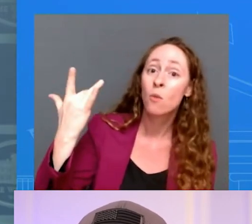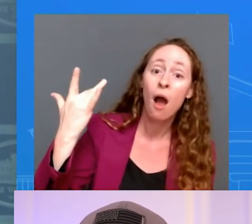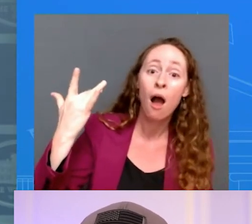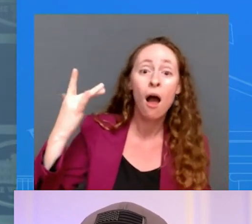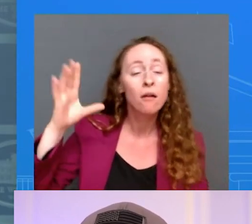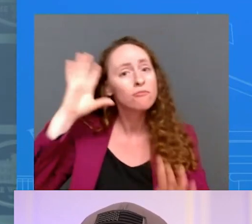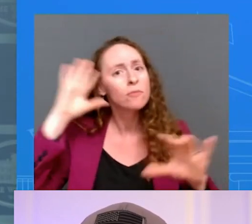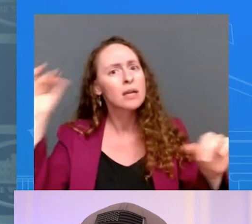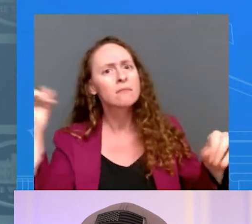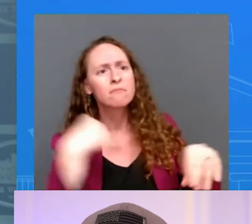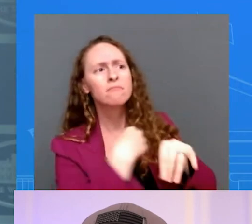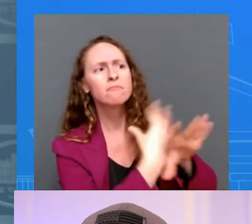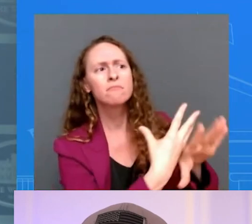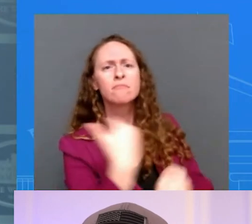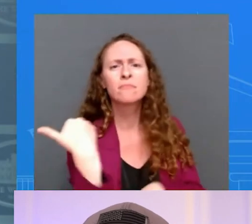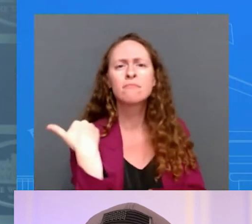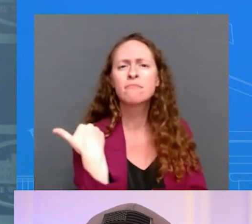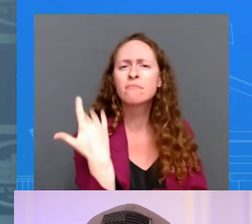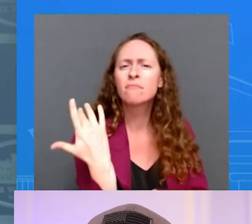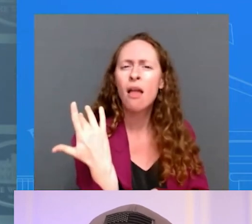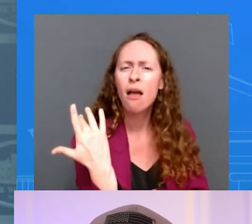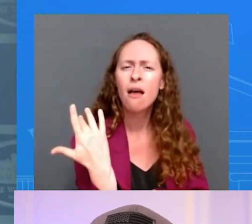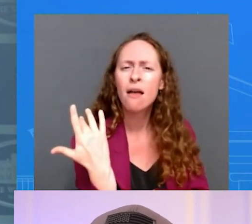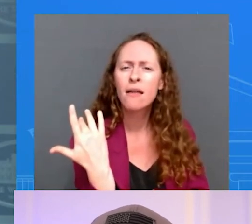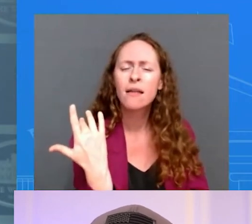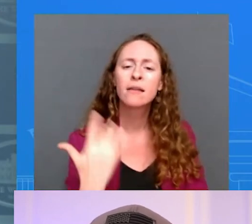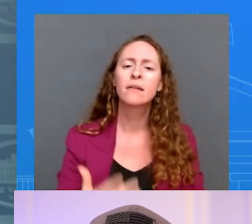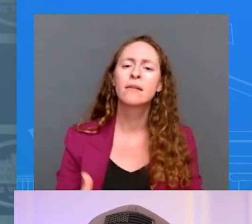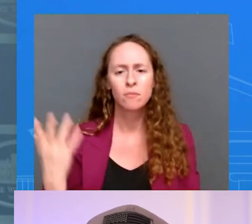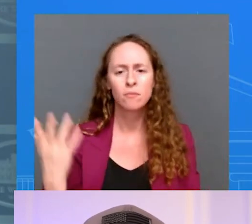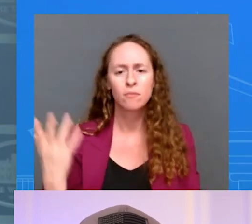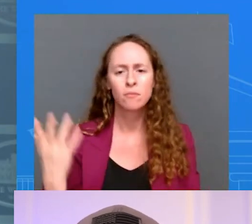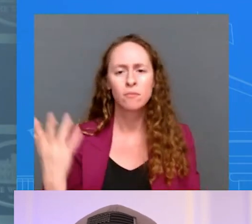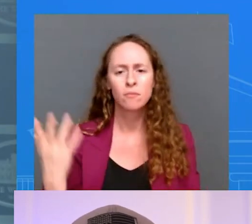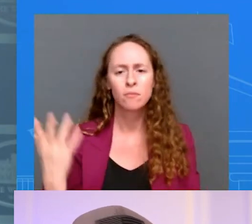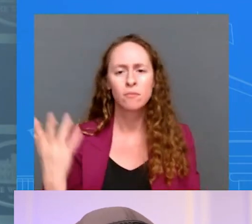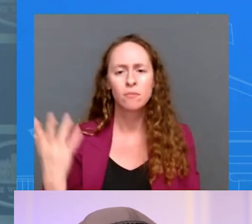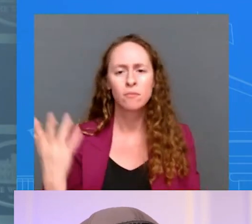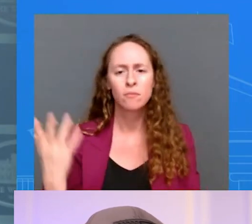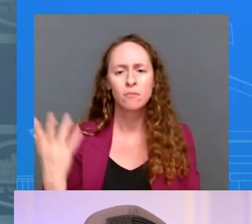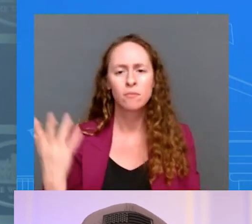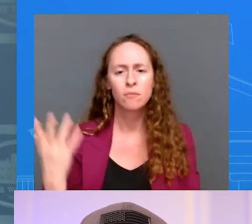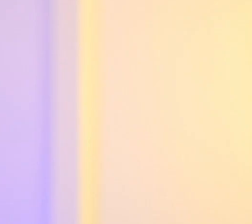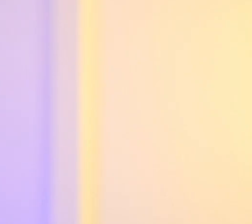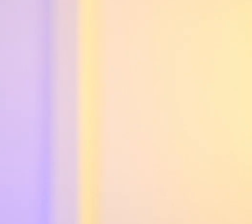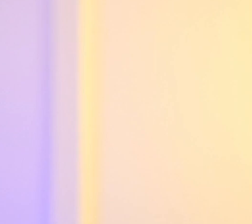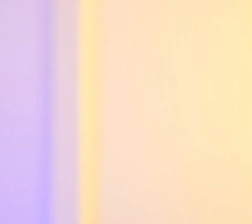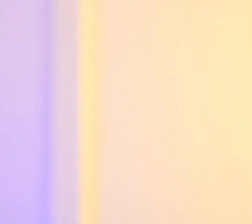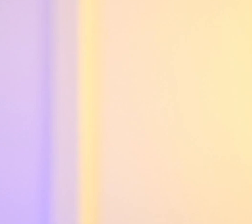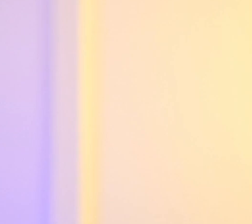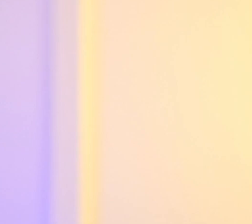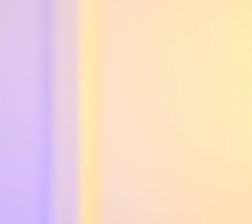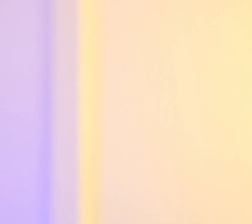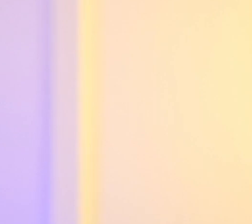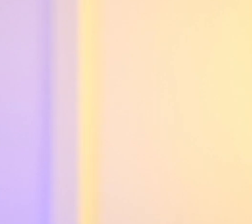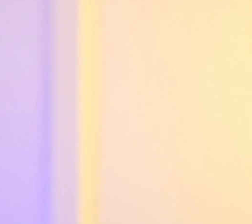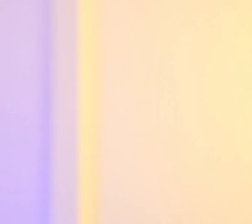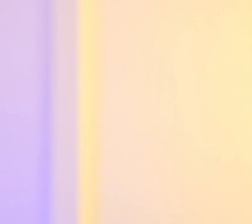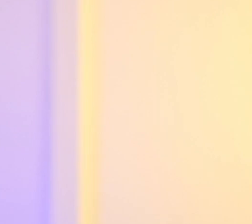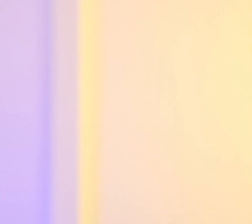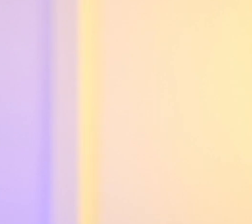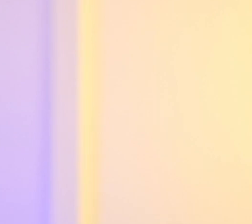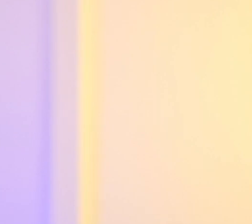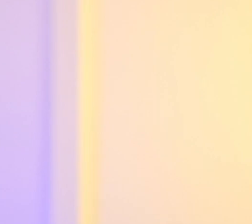that those lines of communication stay open. And they are. Wow. Just a great phone call. It must have been from the president